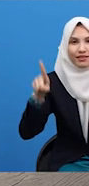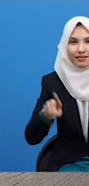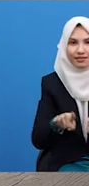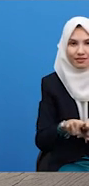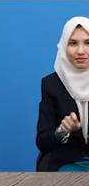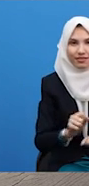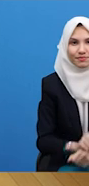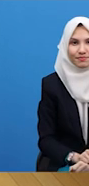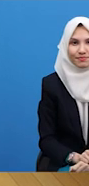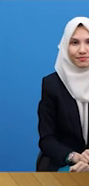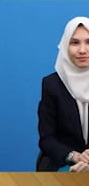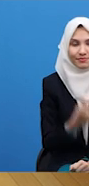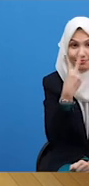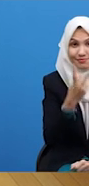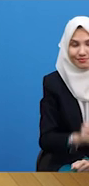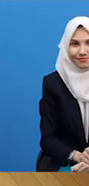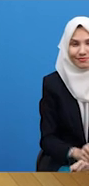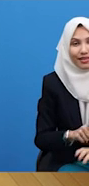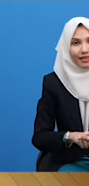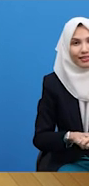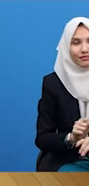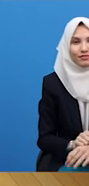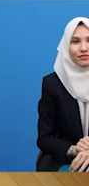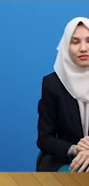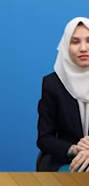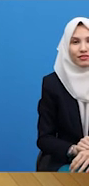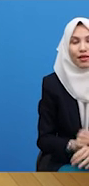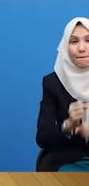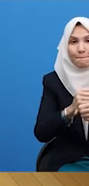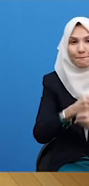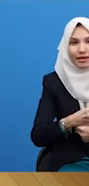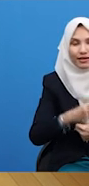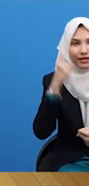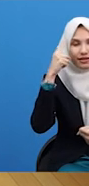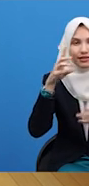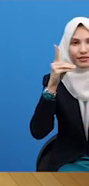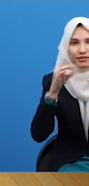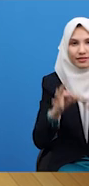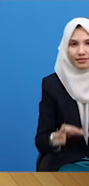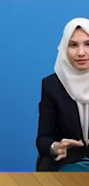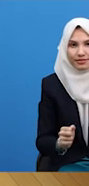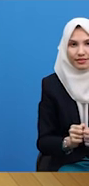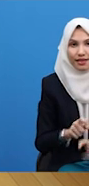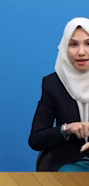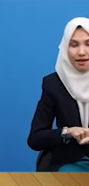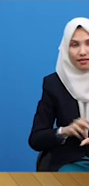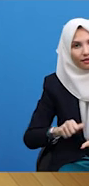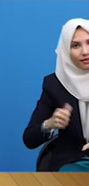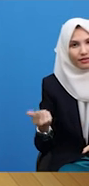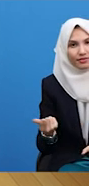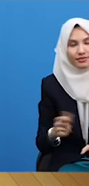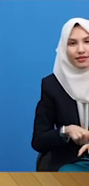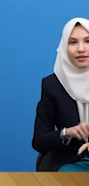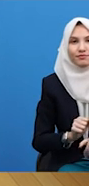agree. See, at times you need to make a decision alone. At other